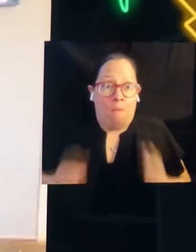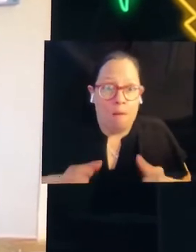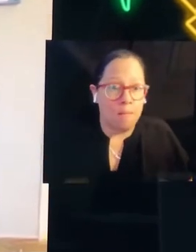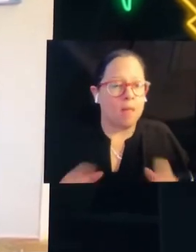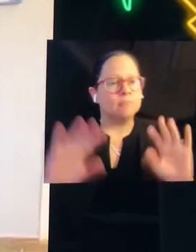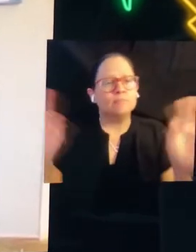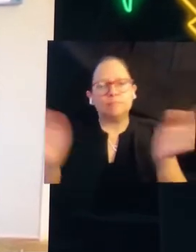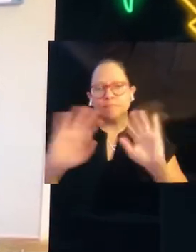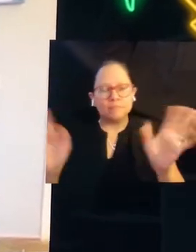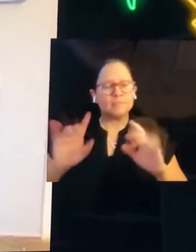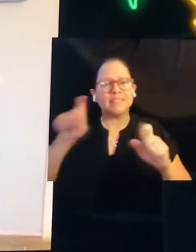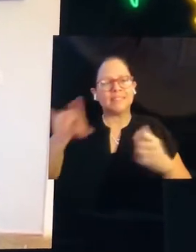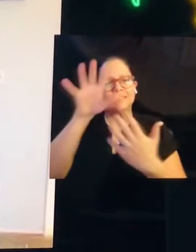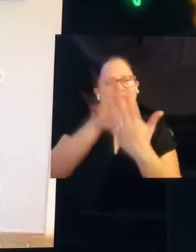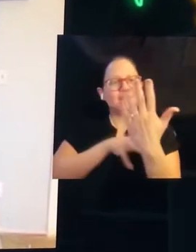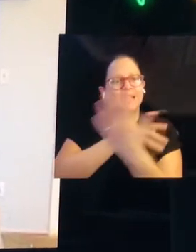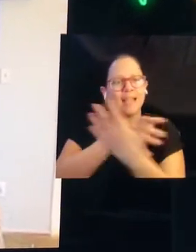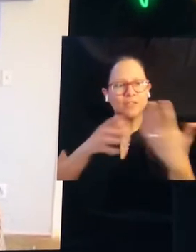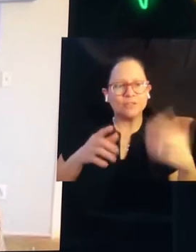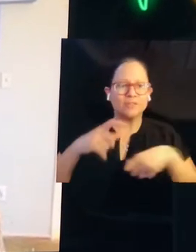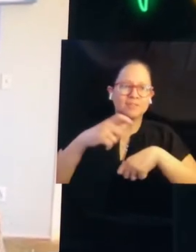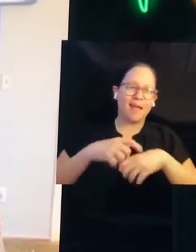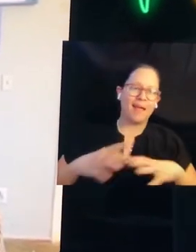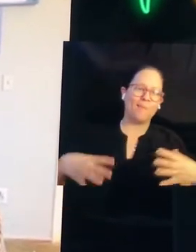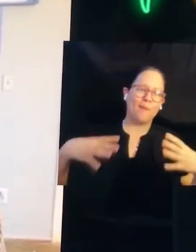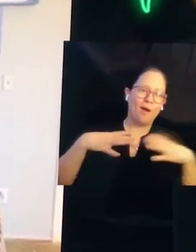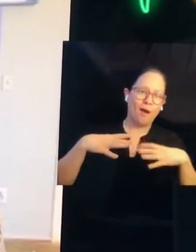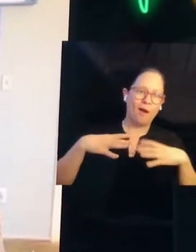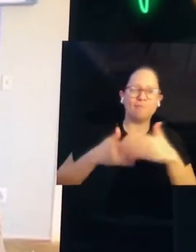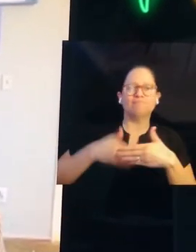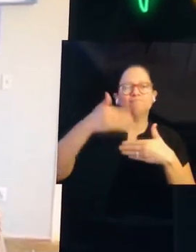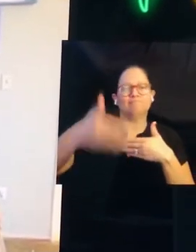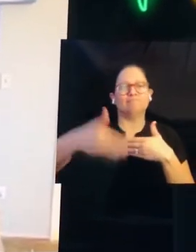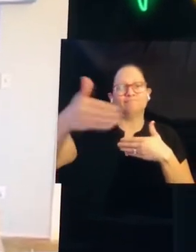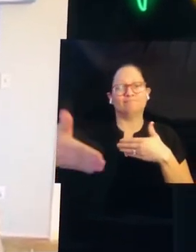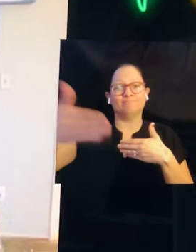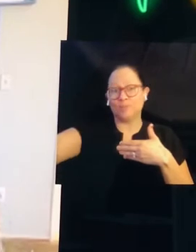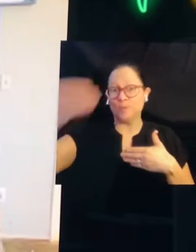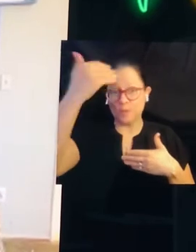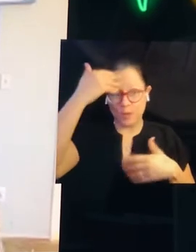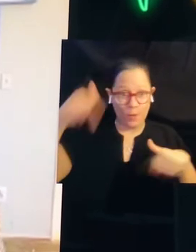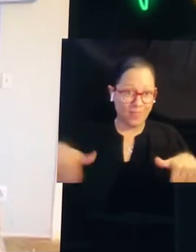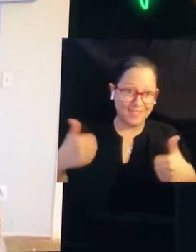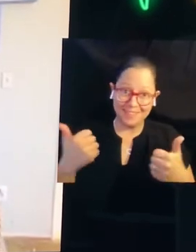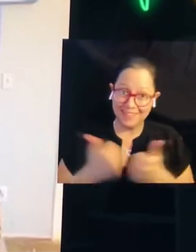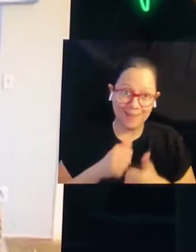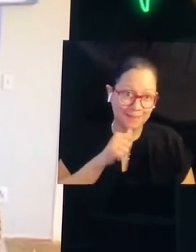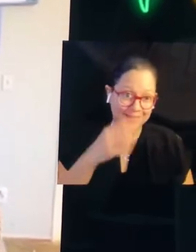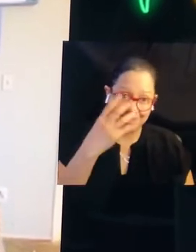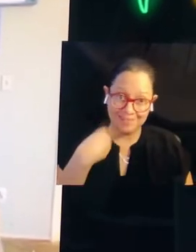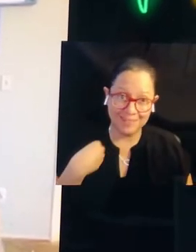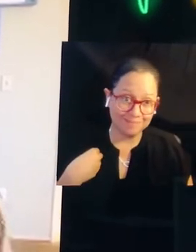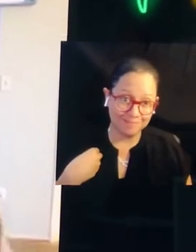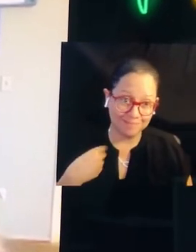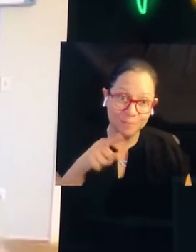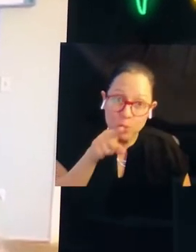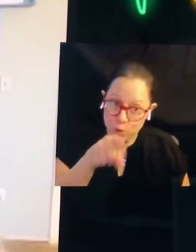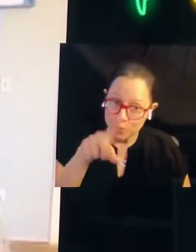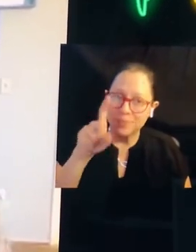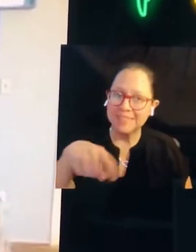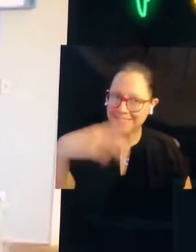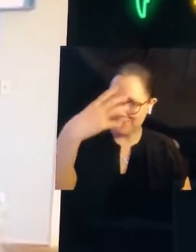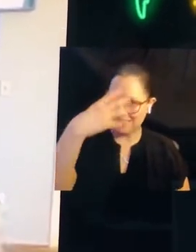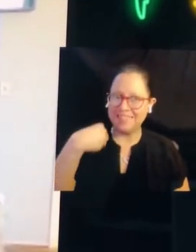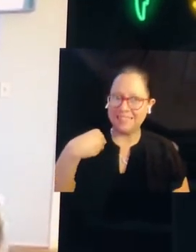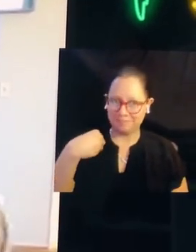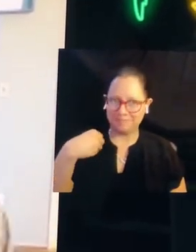that you take care of yourself, because we know this game don't sleep. It doesn't sleep, but you need to. You have That's right. to. And you need to